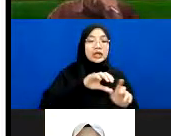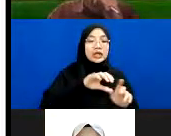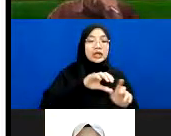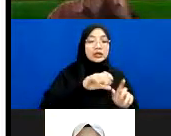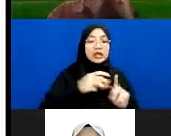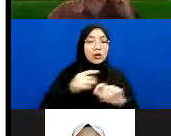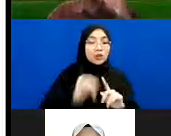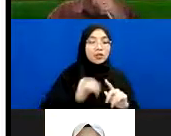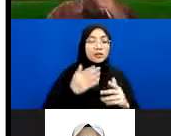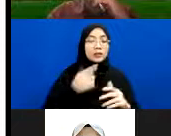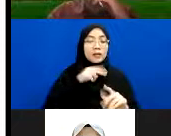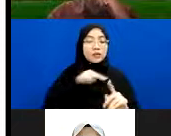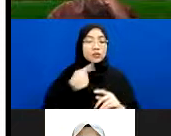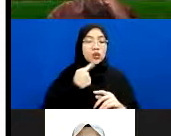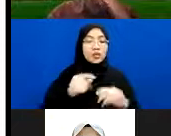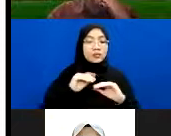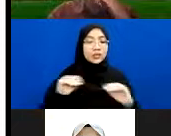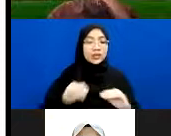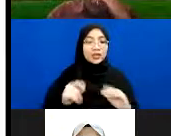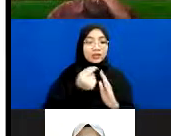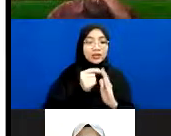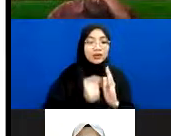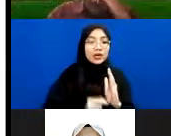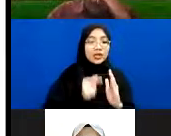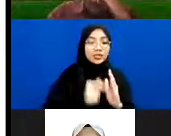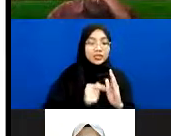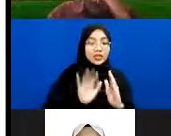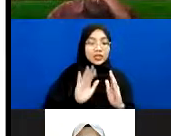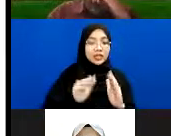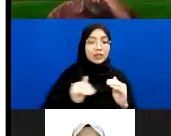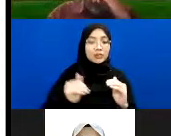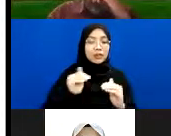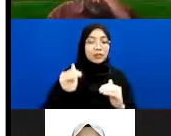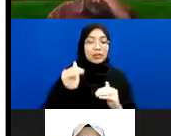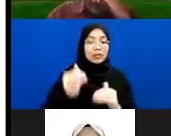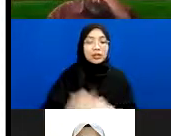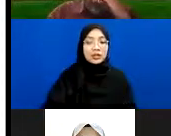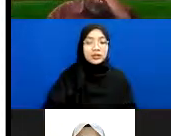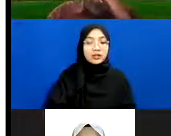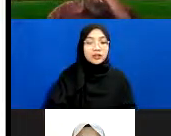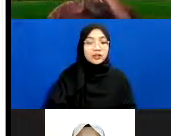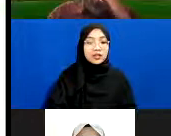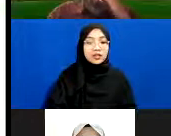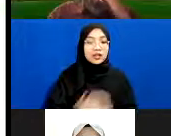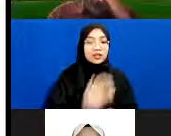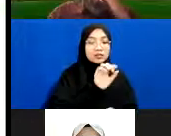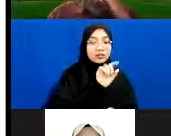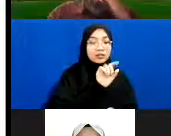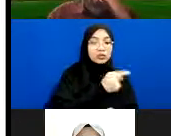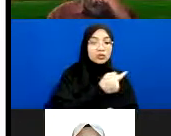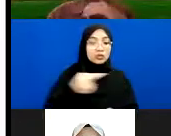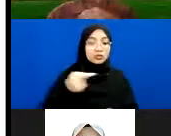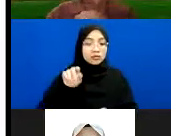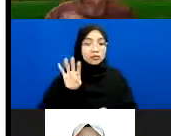of participants toward inclusive education. These scales use 4 level Likert items from 1